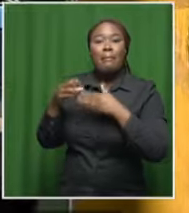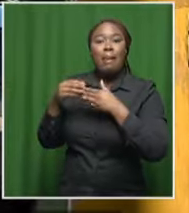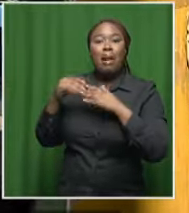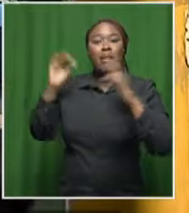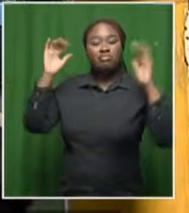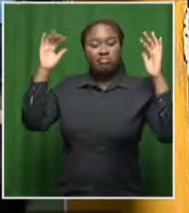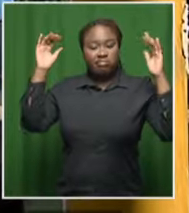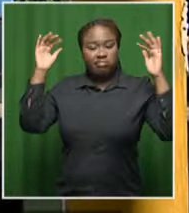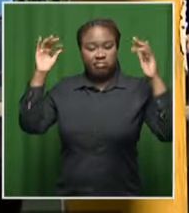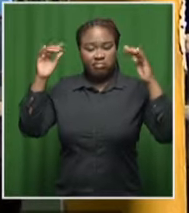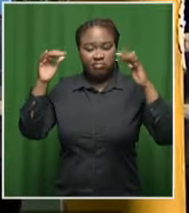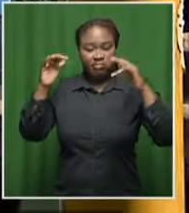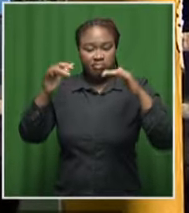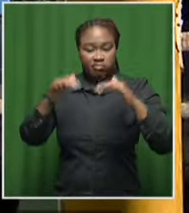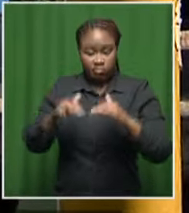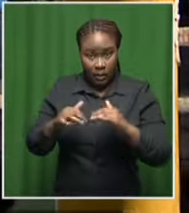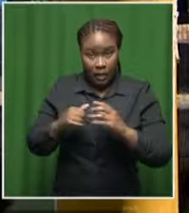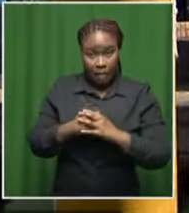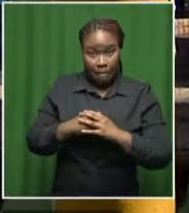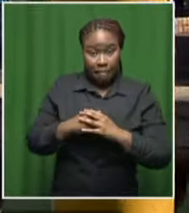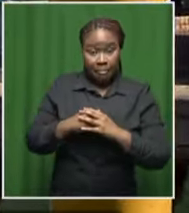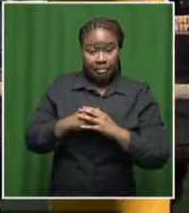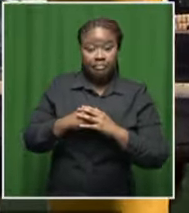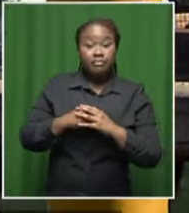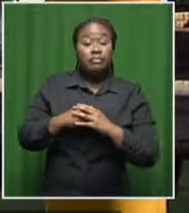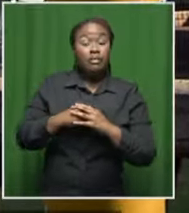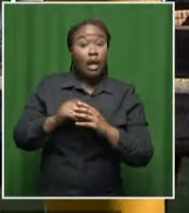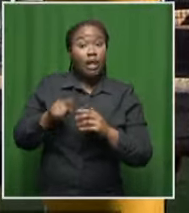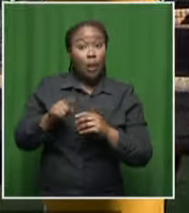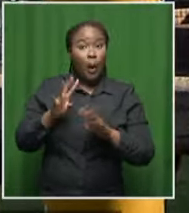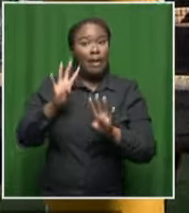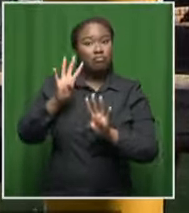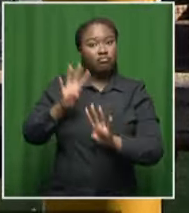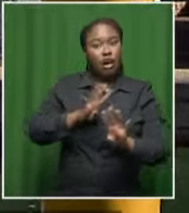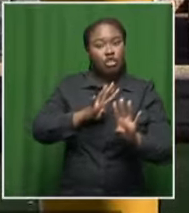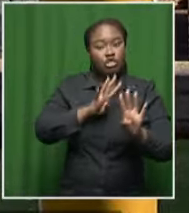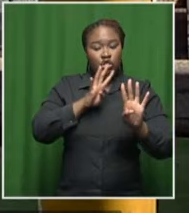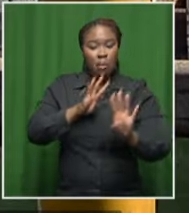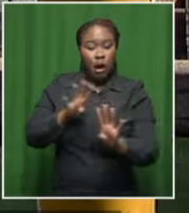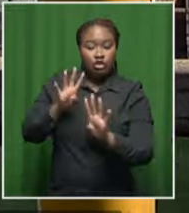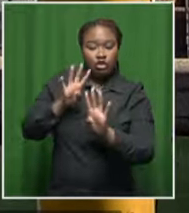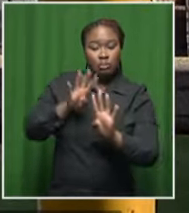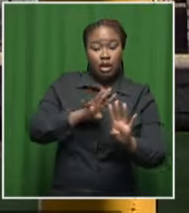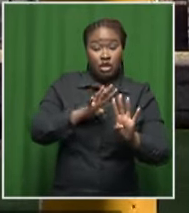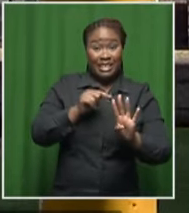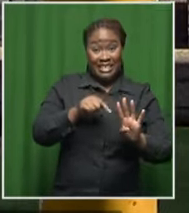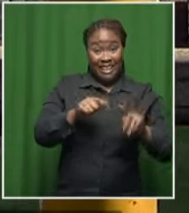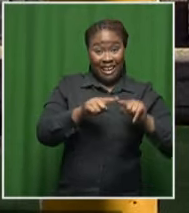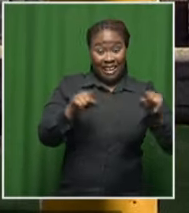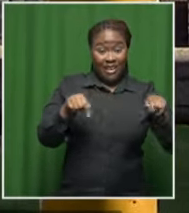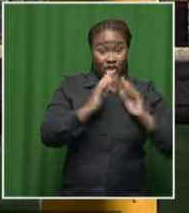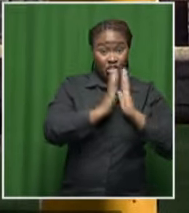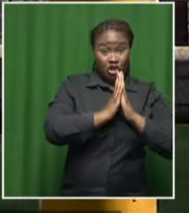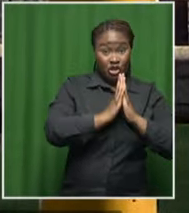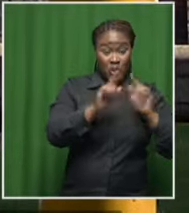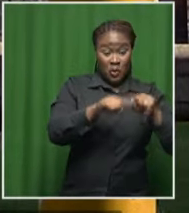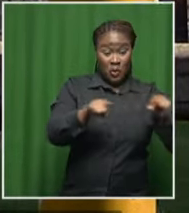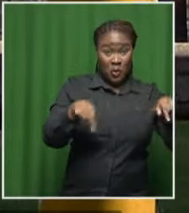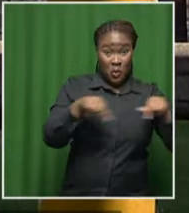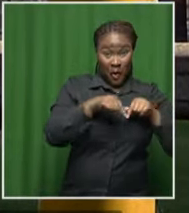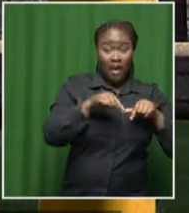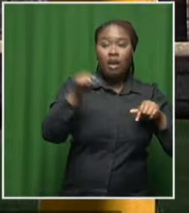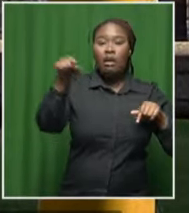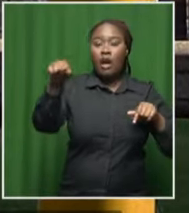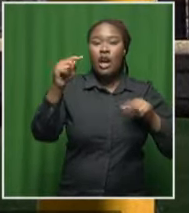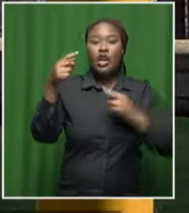As we anticipate that the marchers themselves will be heading from Church Square, marching all the way